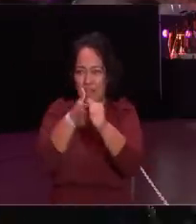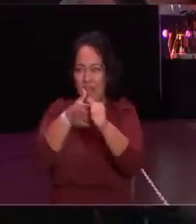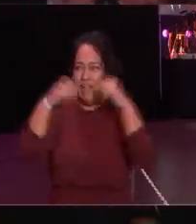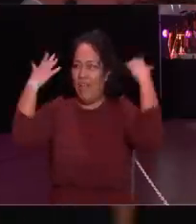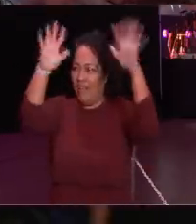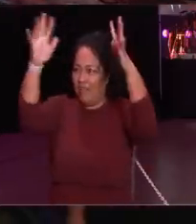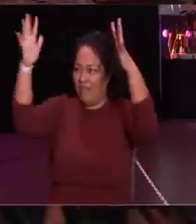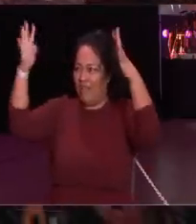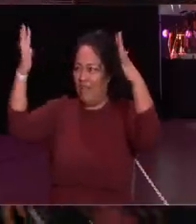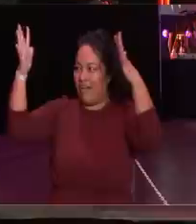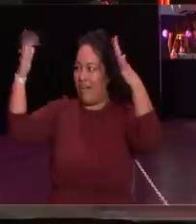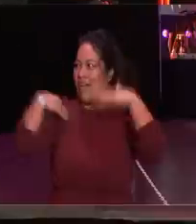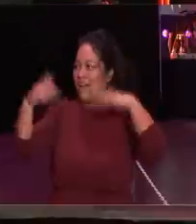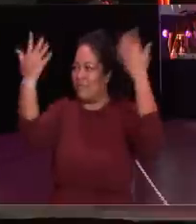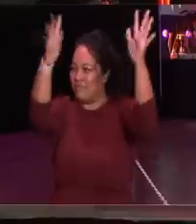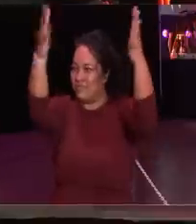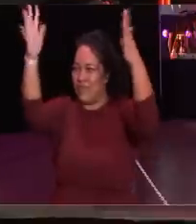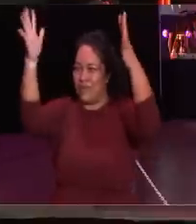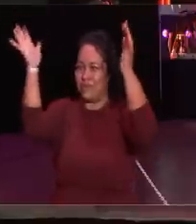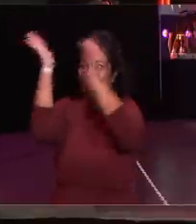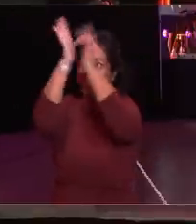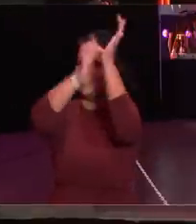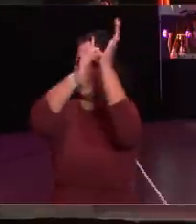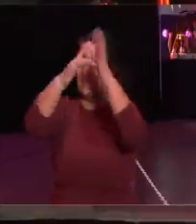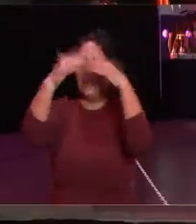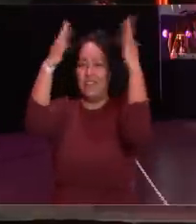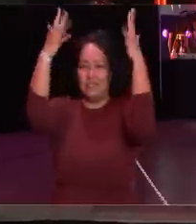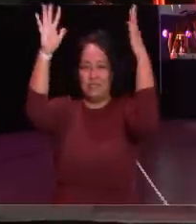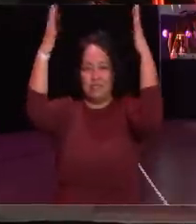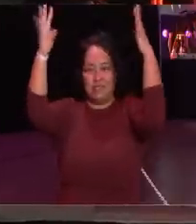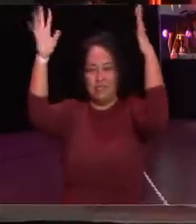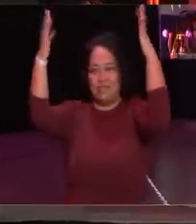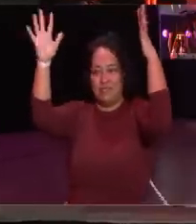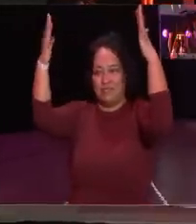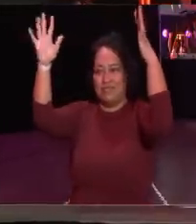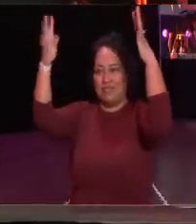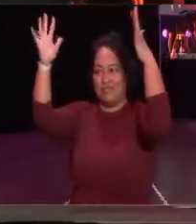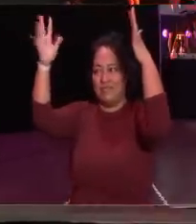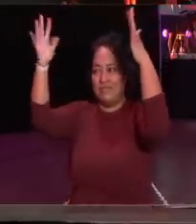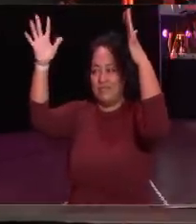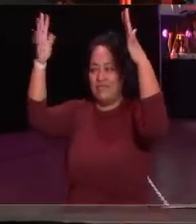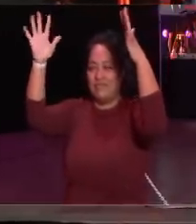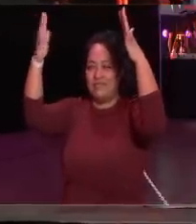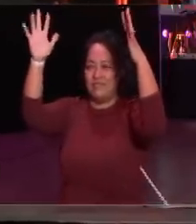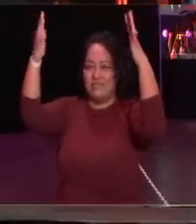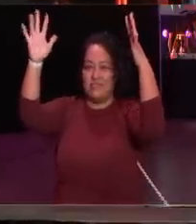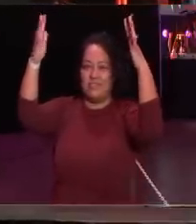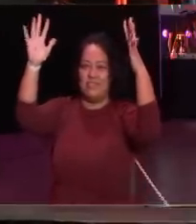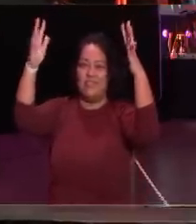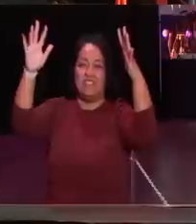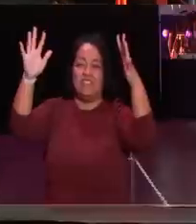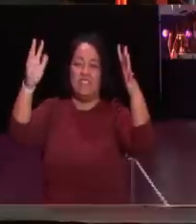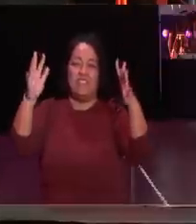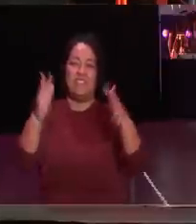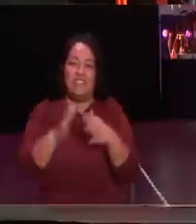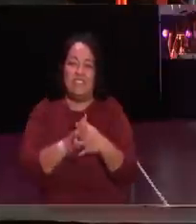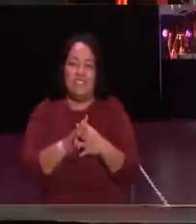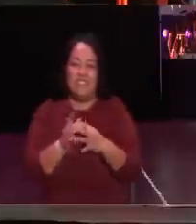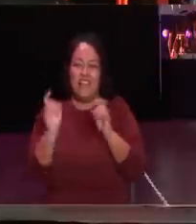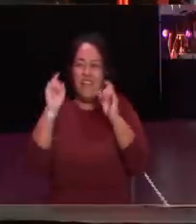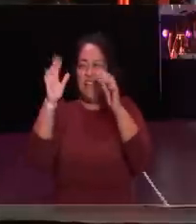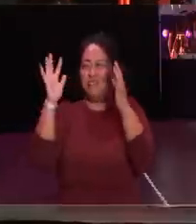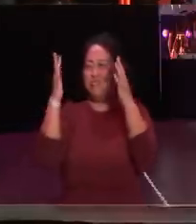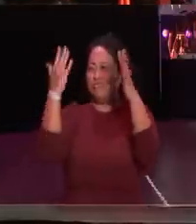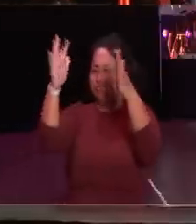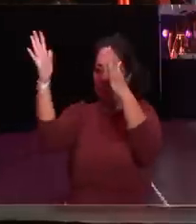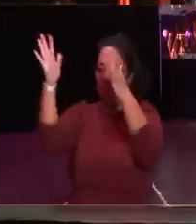sabía. This means I'm clapping to Jesus. Eso es aplauso a Jesucristo. Esto quiere decir estoy dándole palmas a Jesús. That means I'm giving a